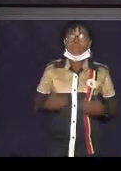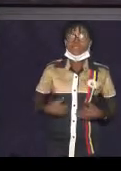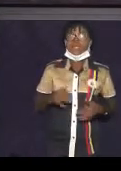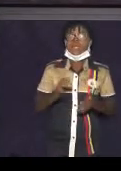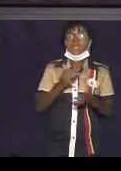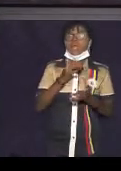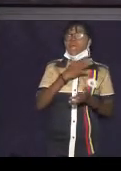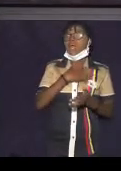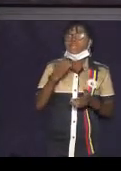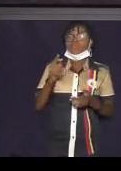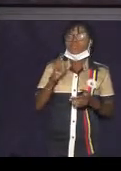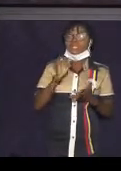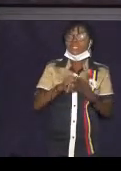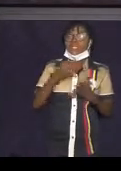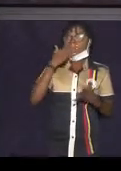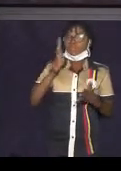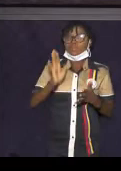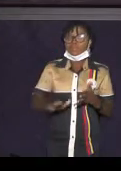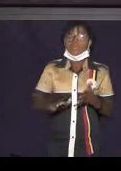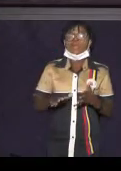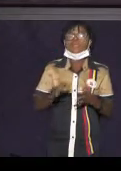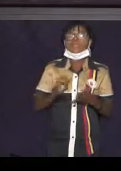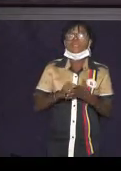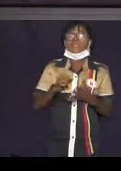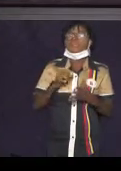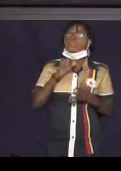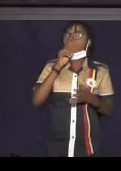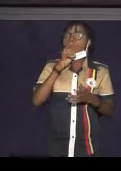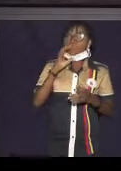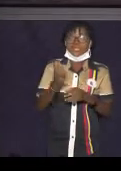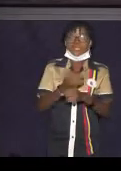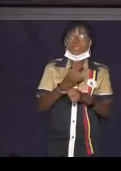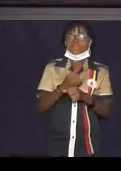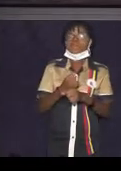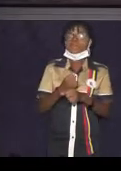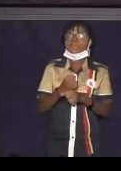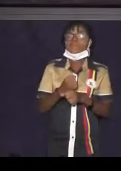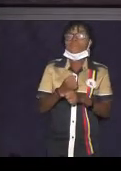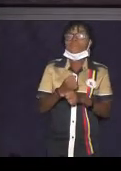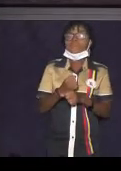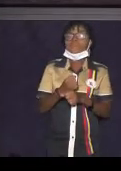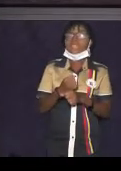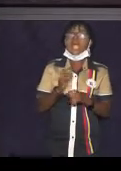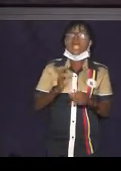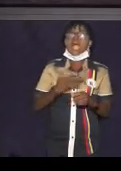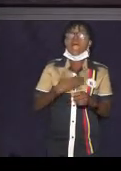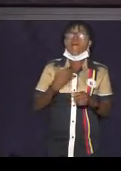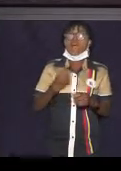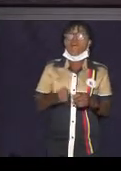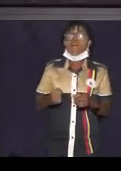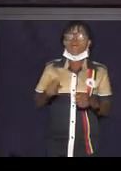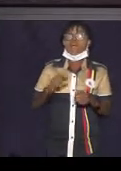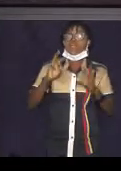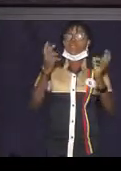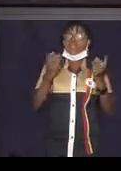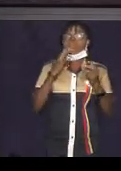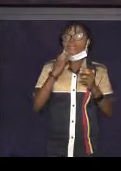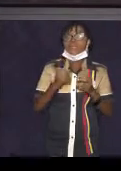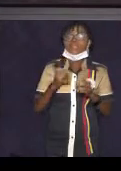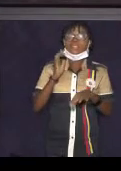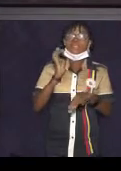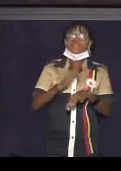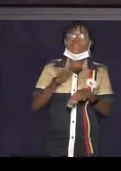that are not good to be consumed by any human being. So our topic for today is effects